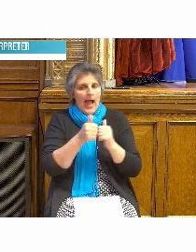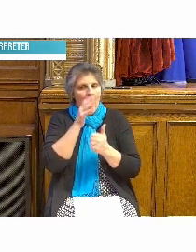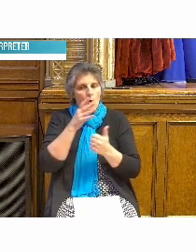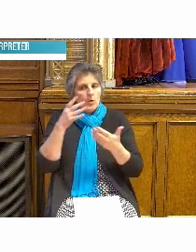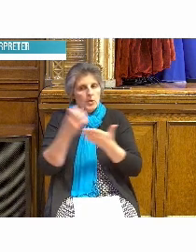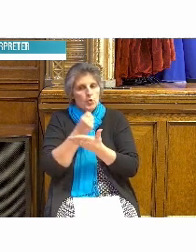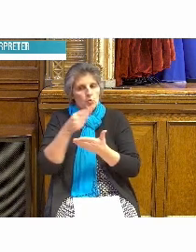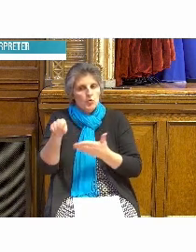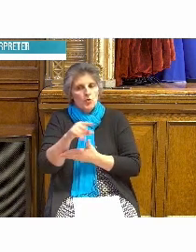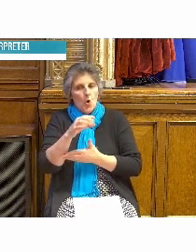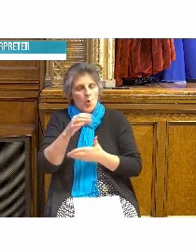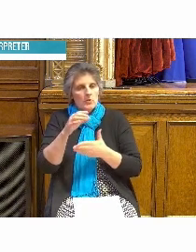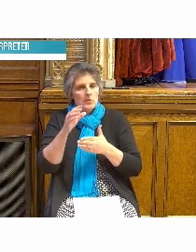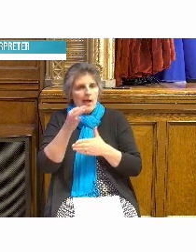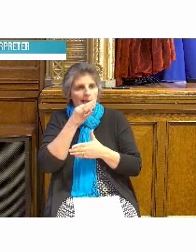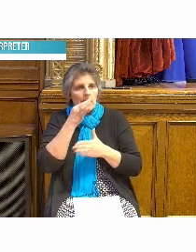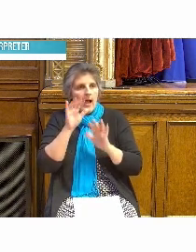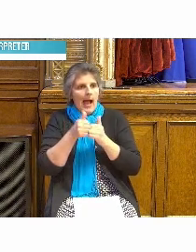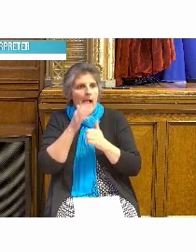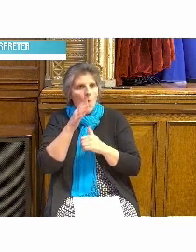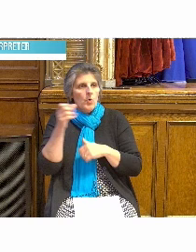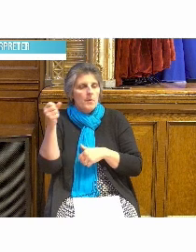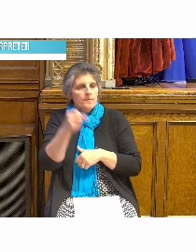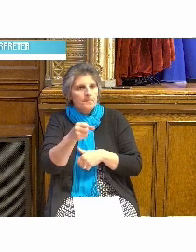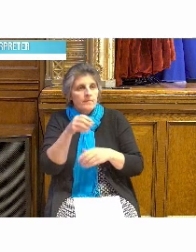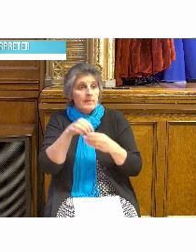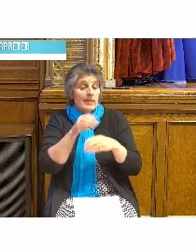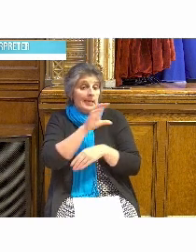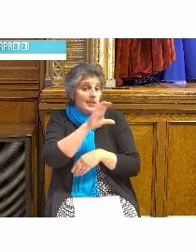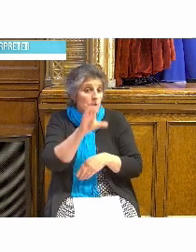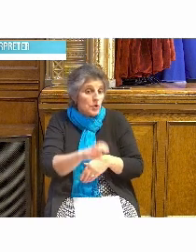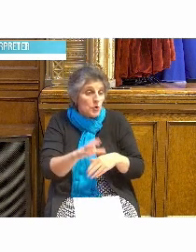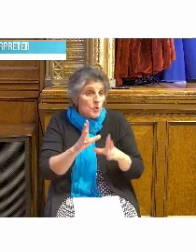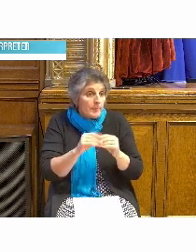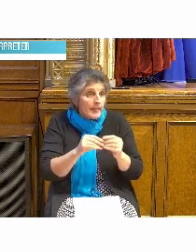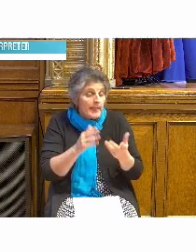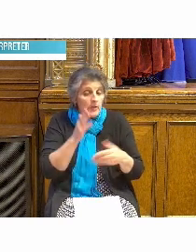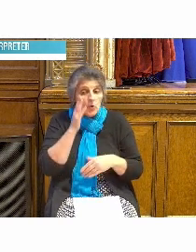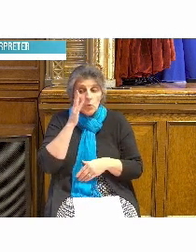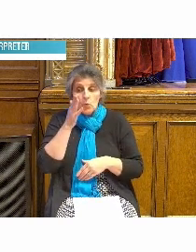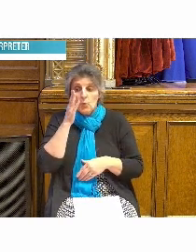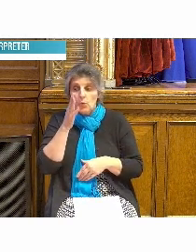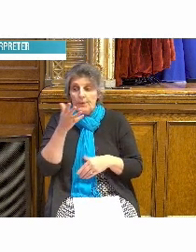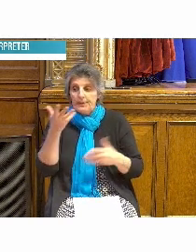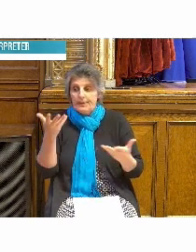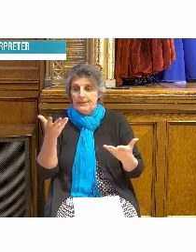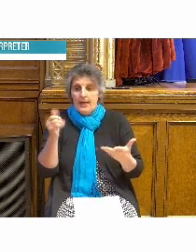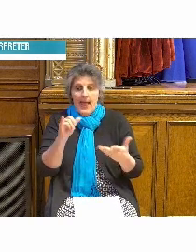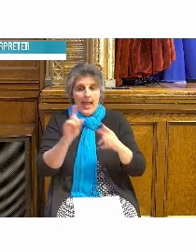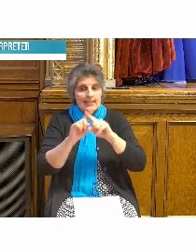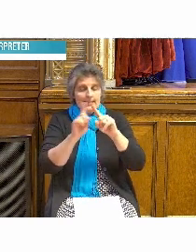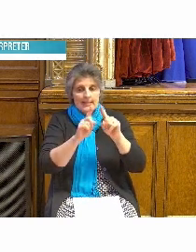those subject matter experts. Do we plan to use them in a Zoom meeting? Do we plan to use them as different presenters? But what